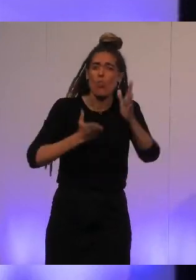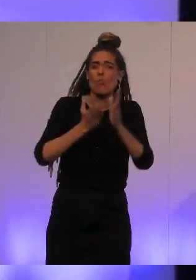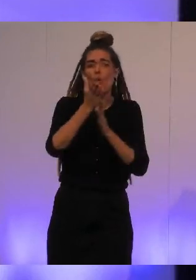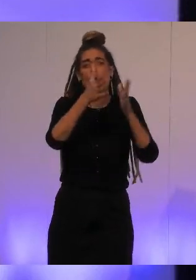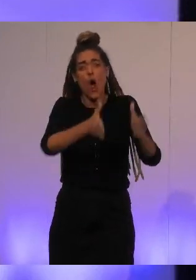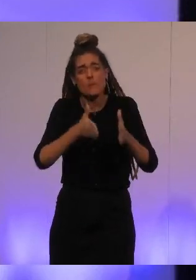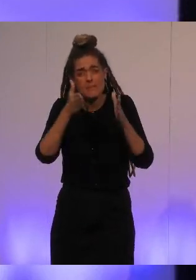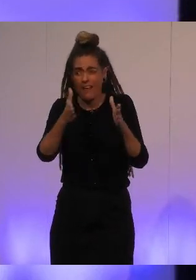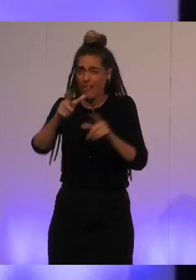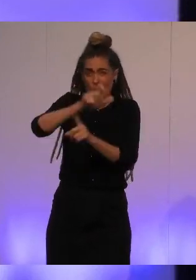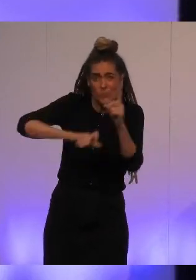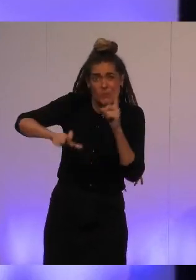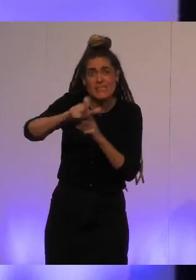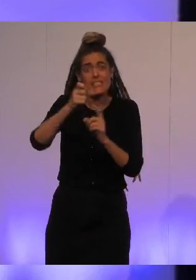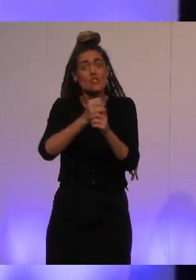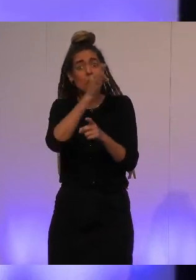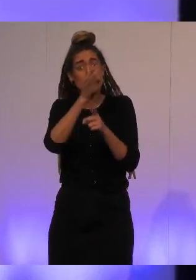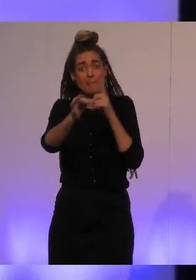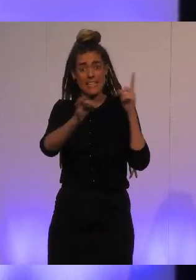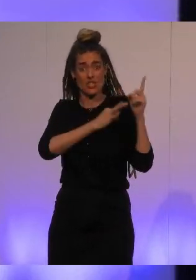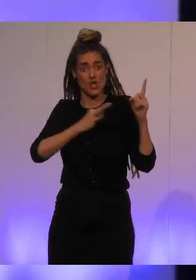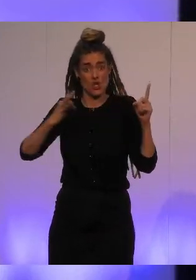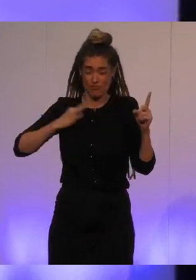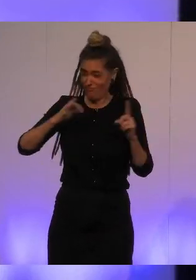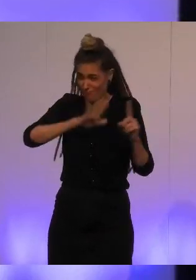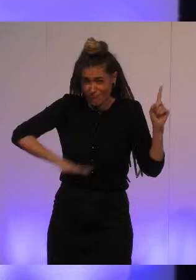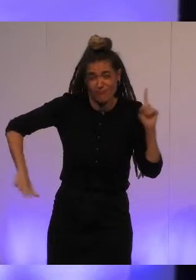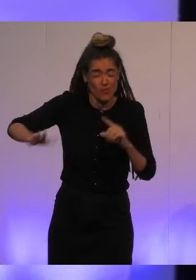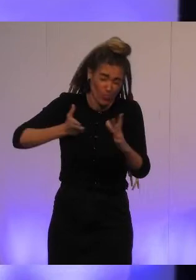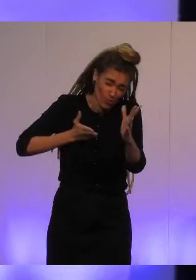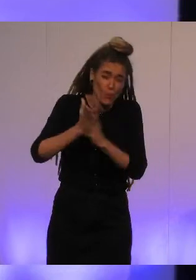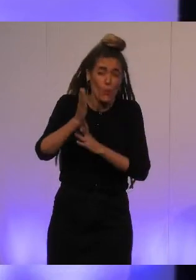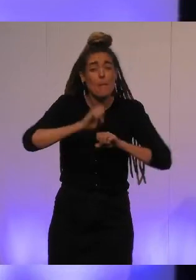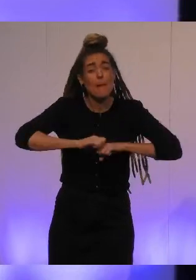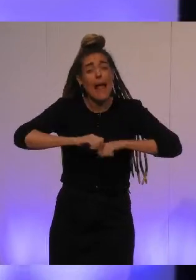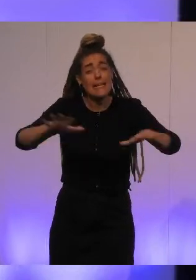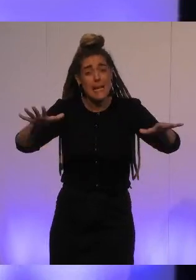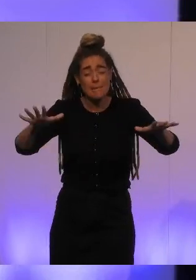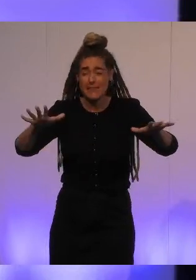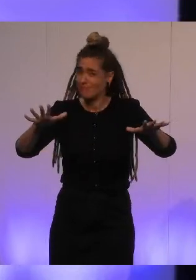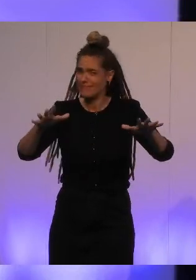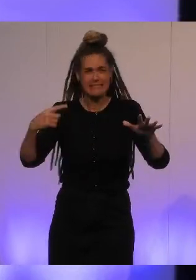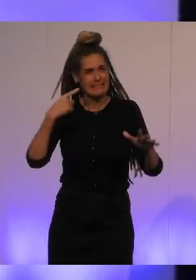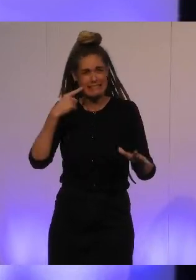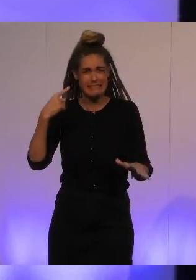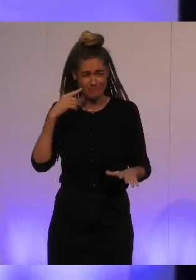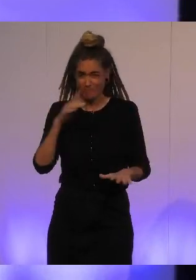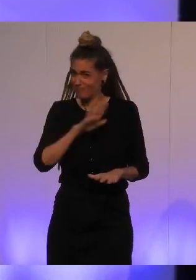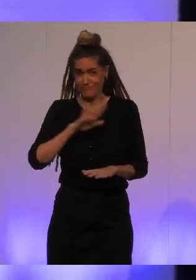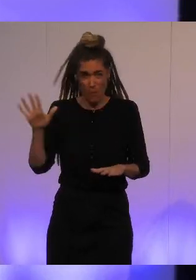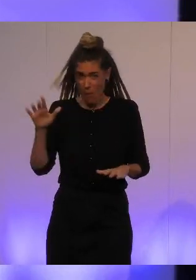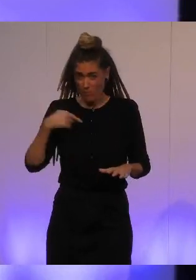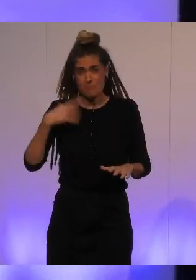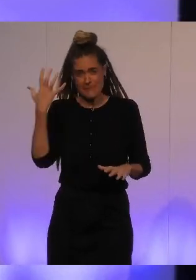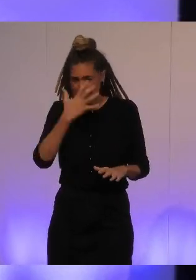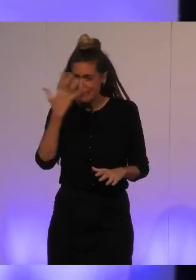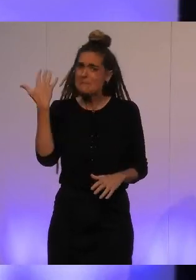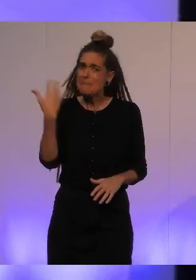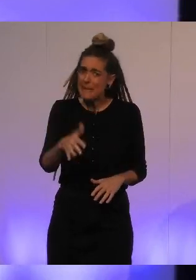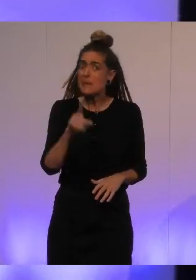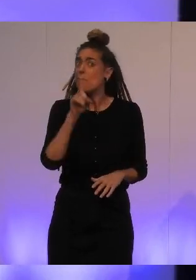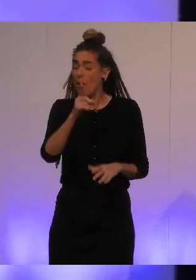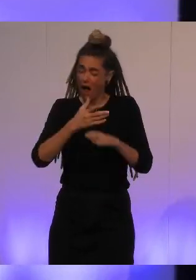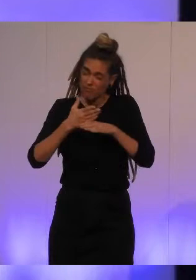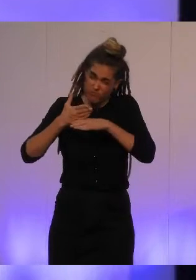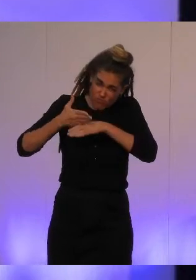GP surgeries throughout the pandemic. It's not always been easy, and we've not always got it right, but the effort and support we've given